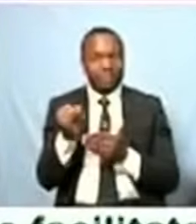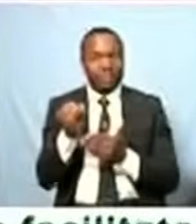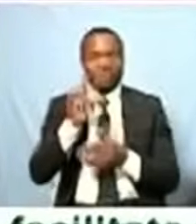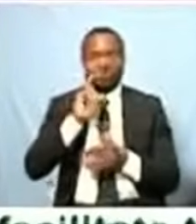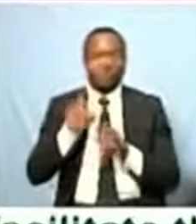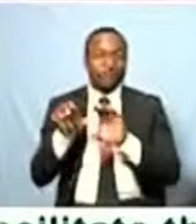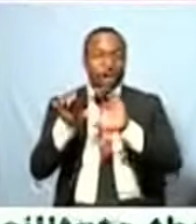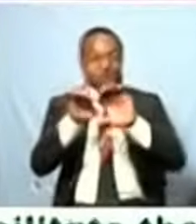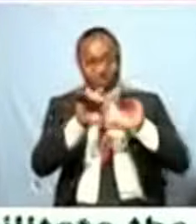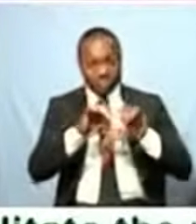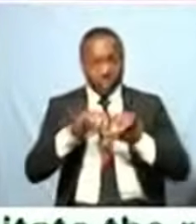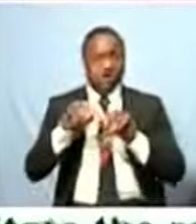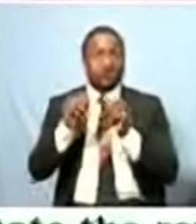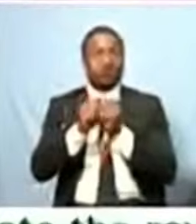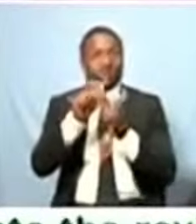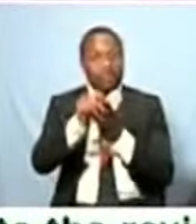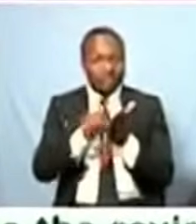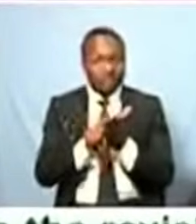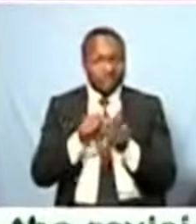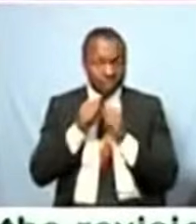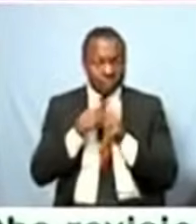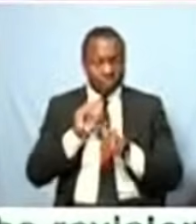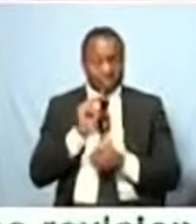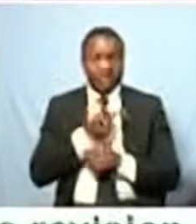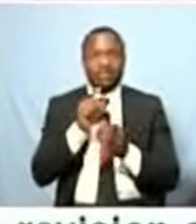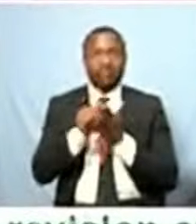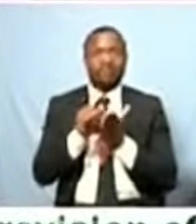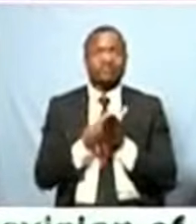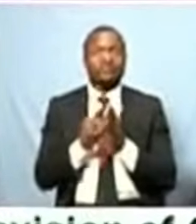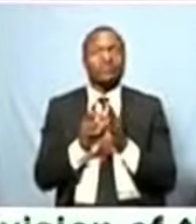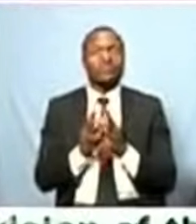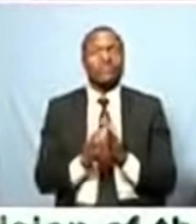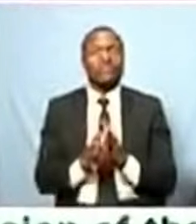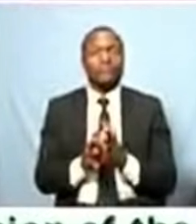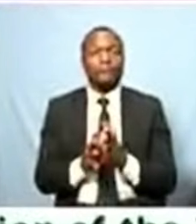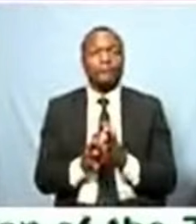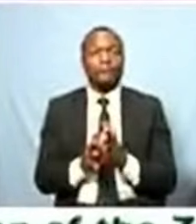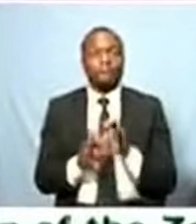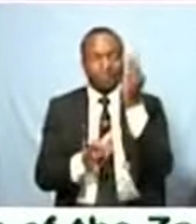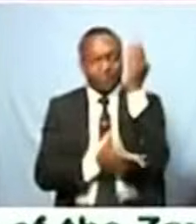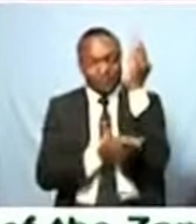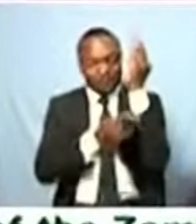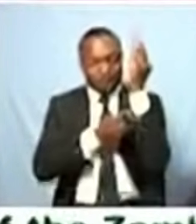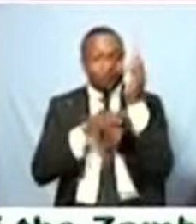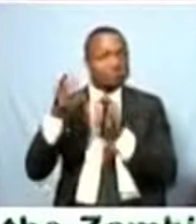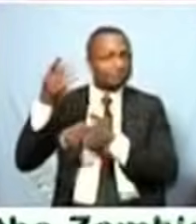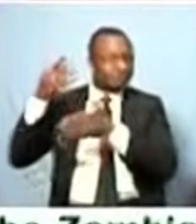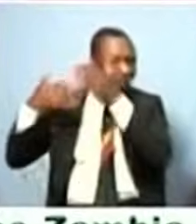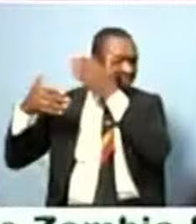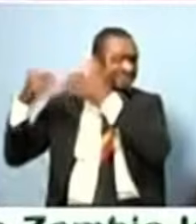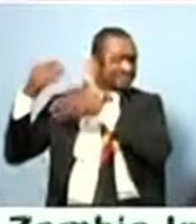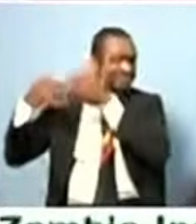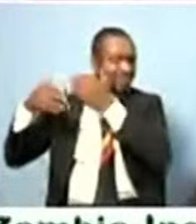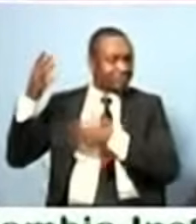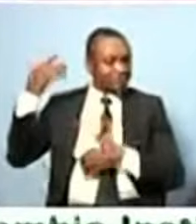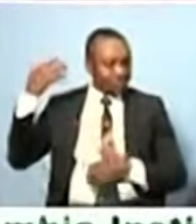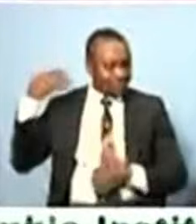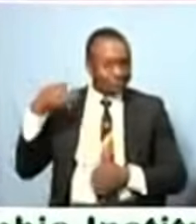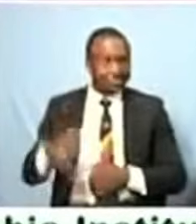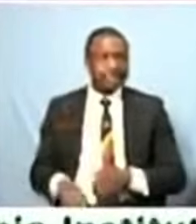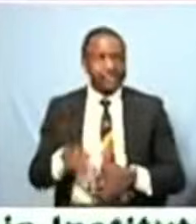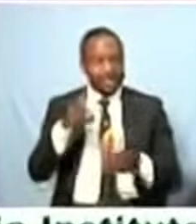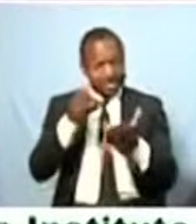to do with the rules that we follow as practitioners have been developed over a long period of time, and these precedents